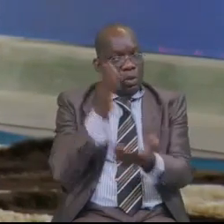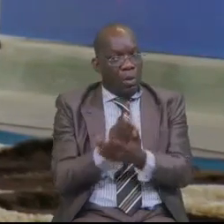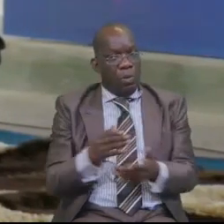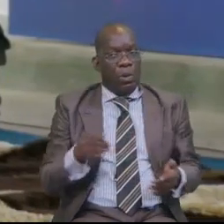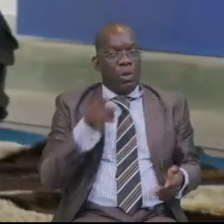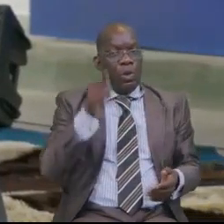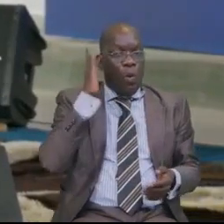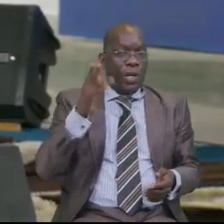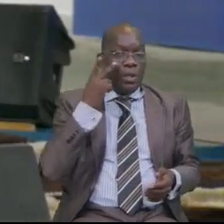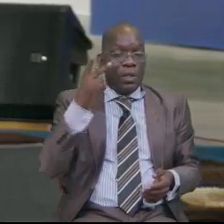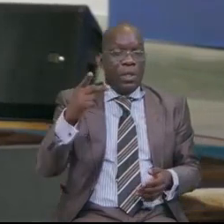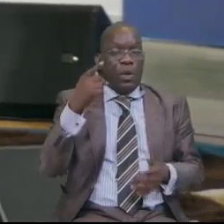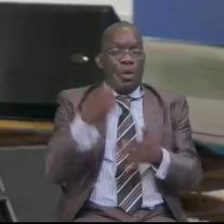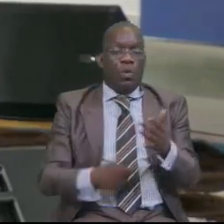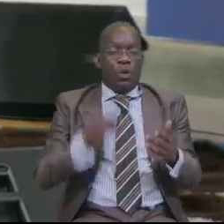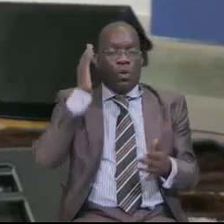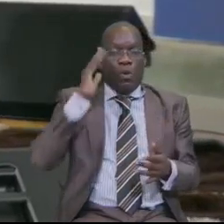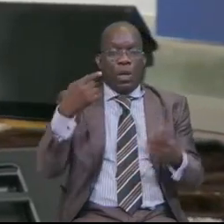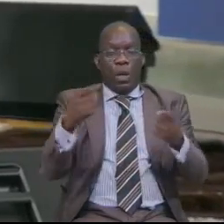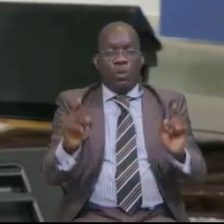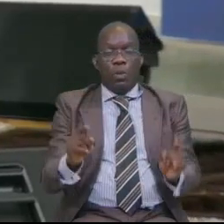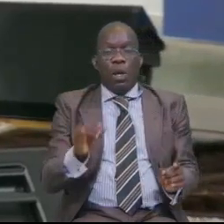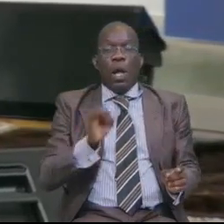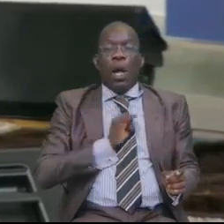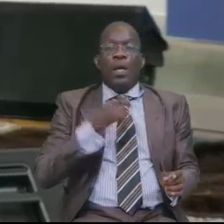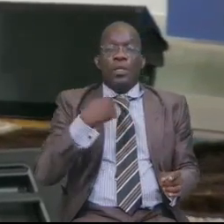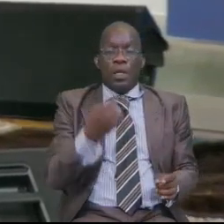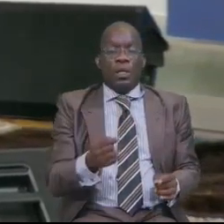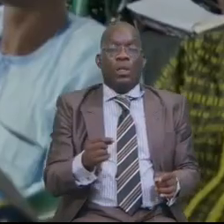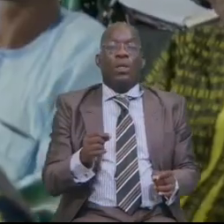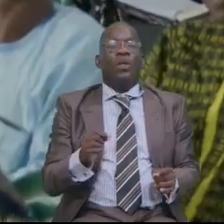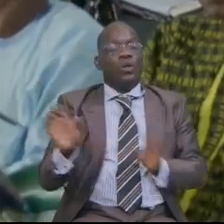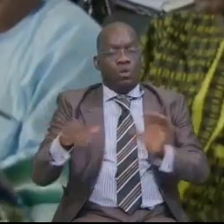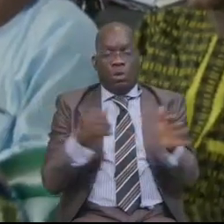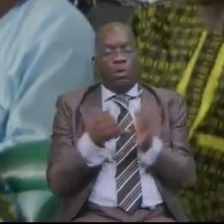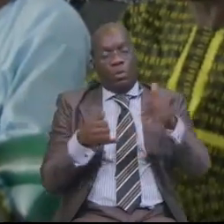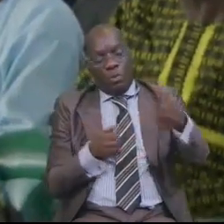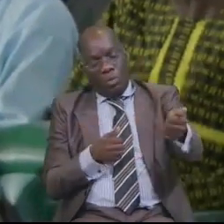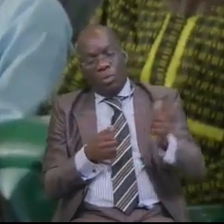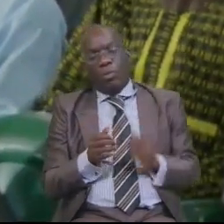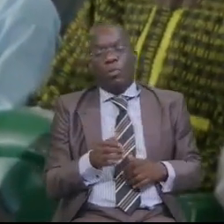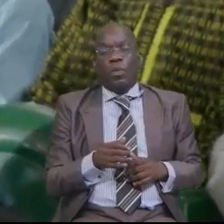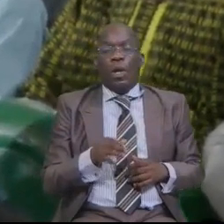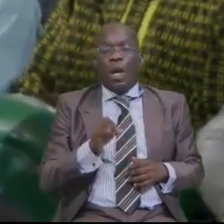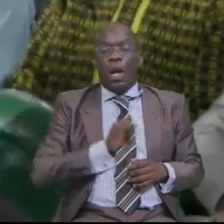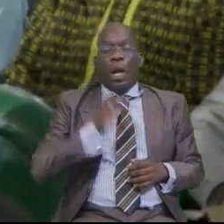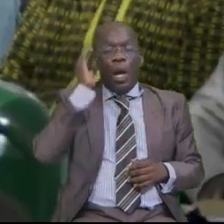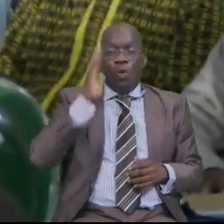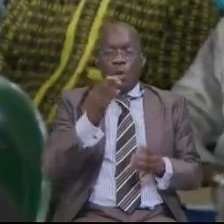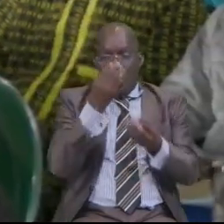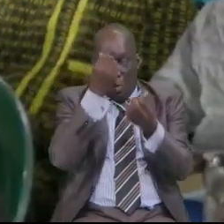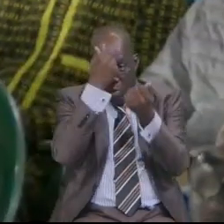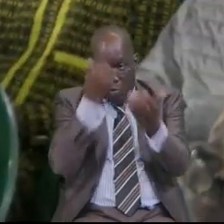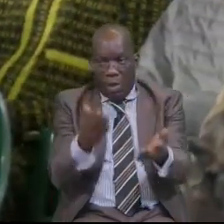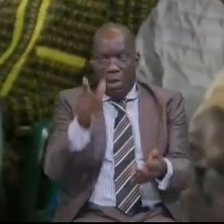what will happen. I said, go ahead and obey God rather than